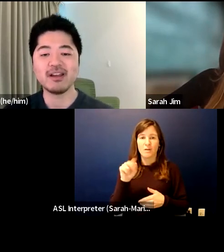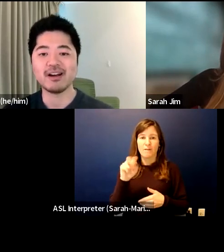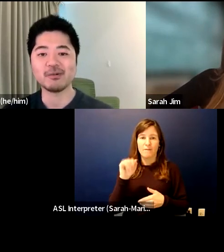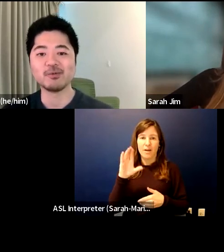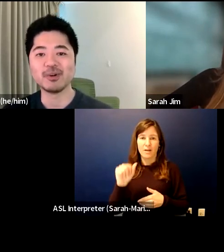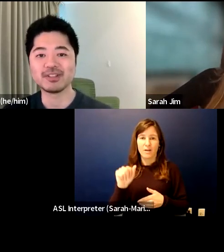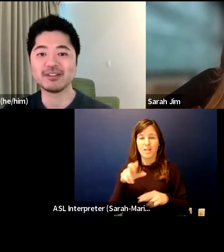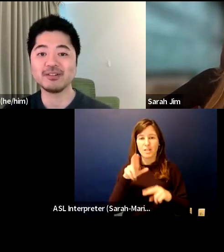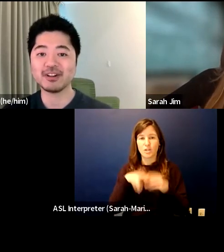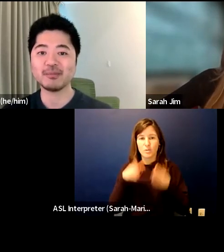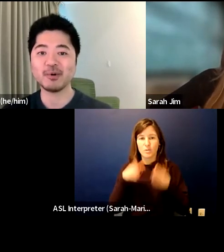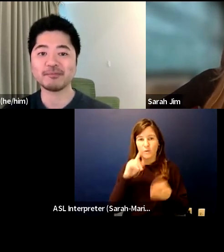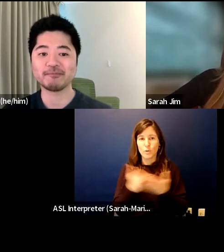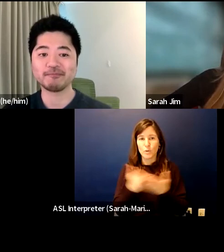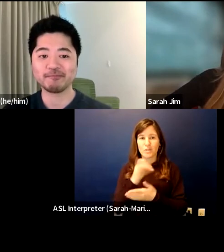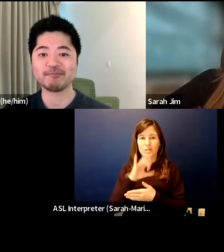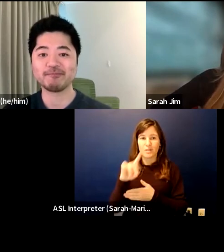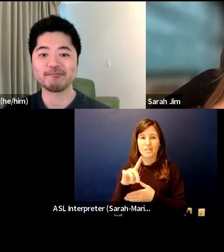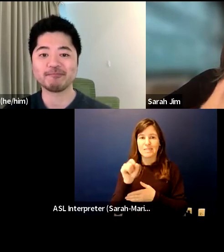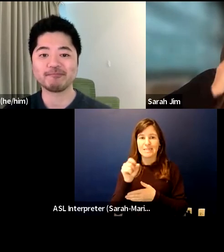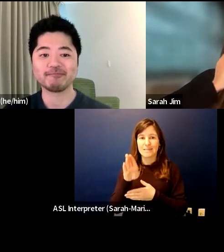subcommittee, who will tell you a little bit more.